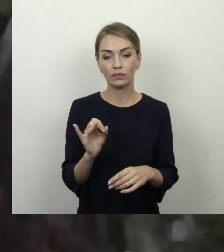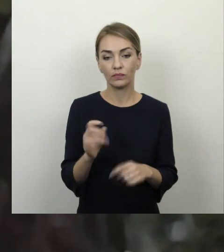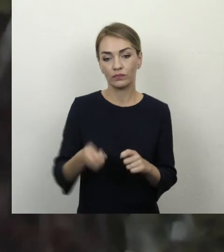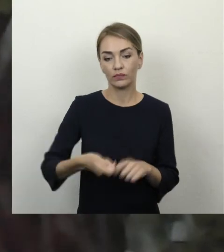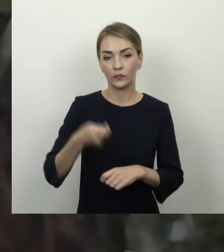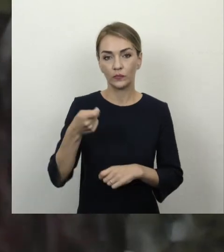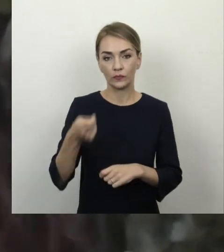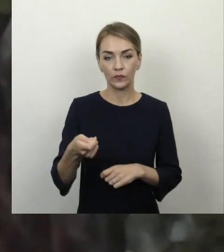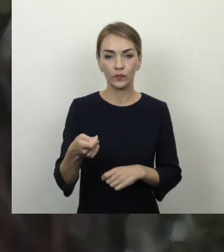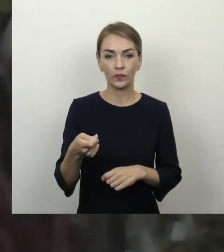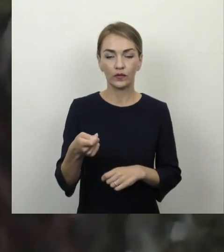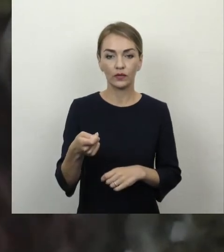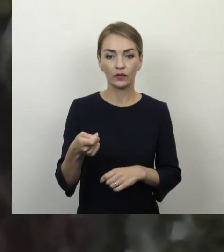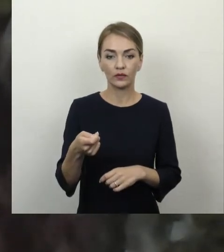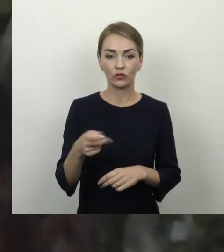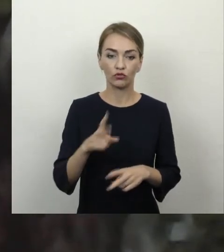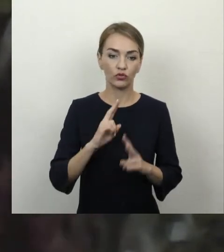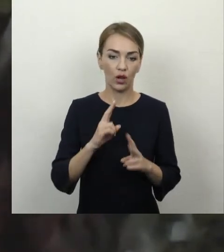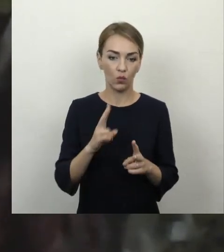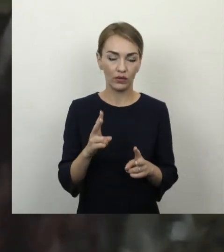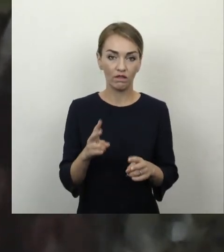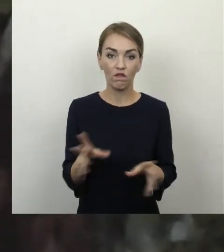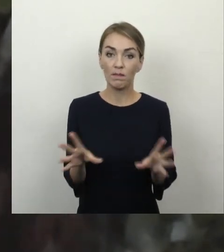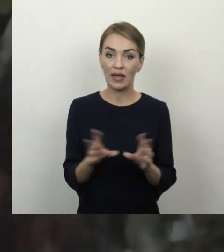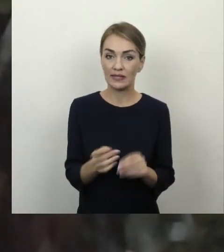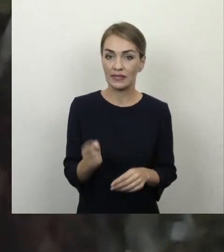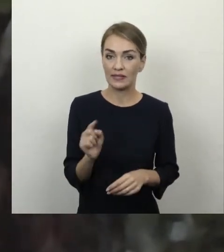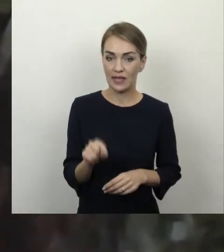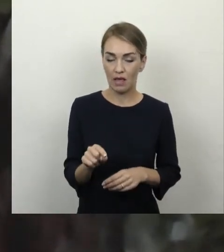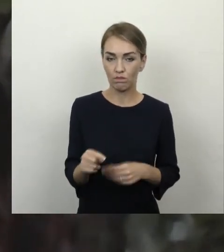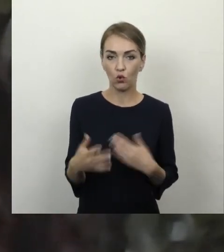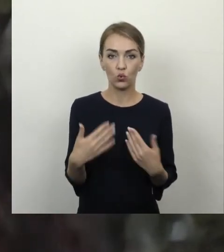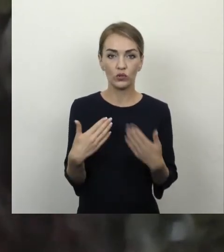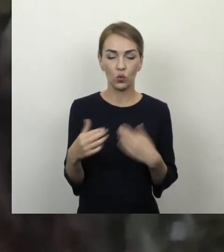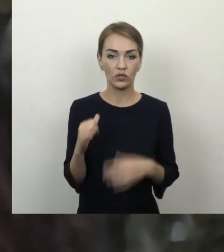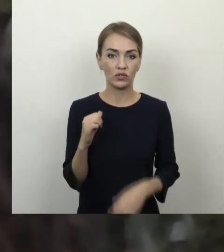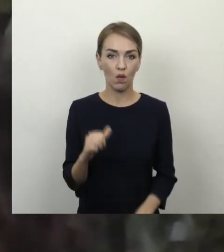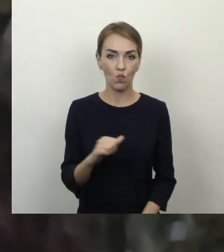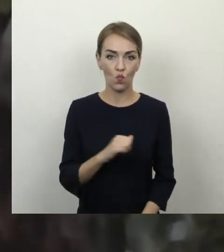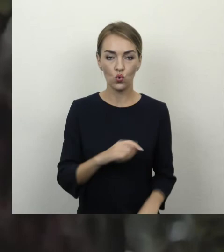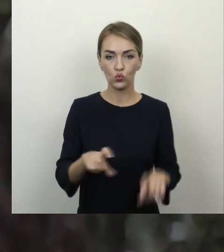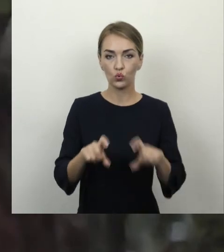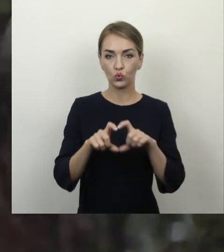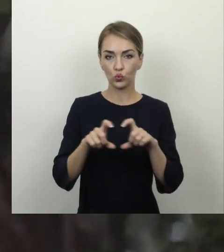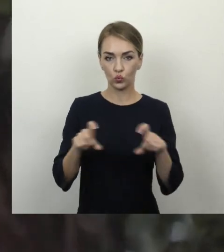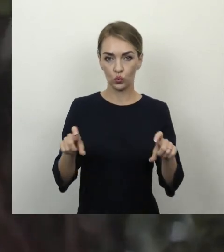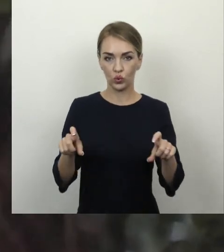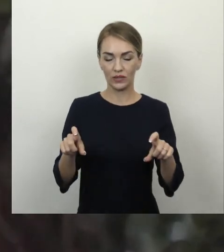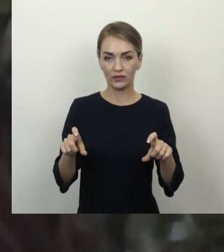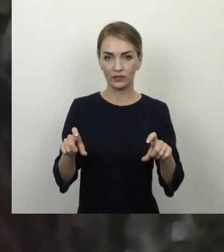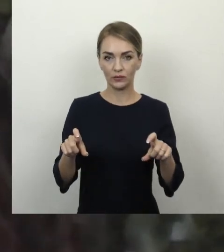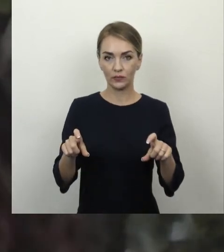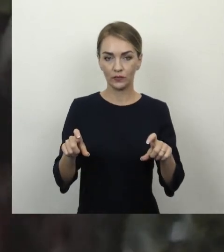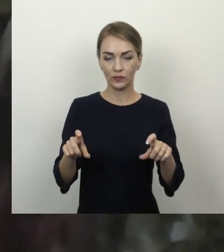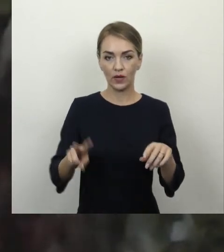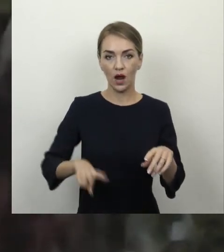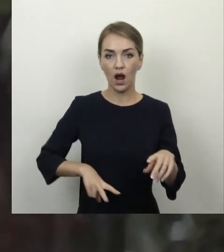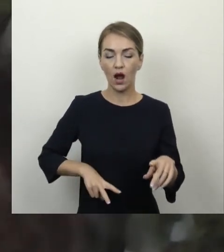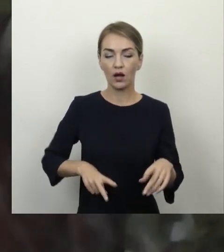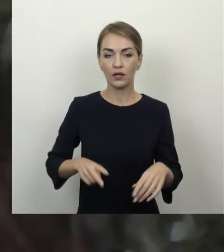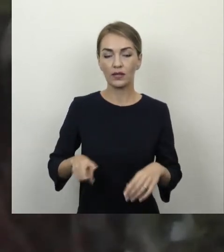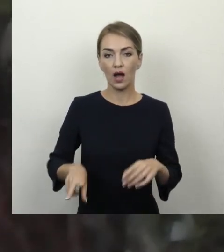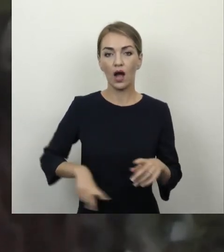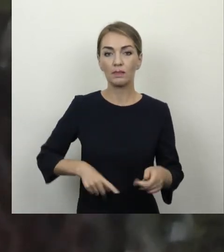any. And you can also submit constitutional complaint. When it comes to the structure